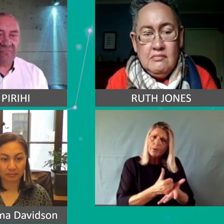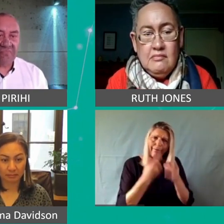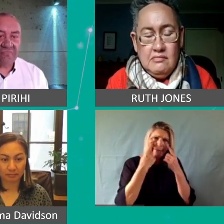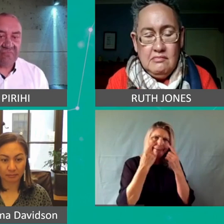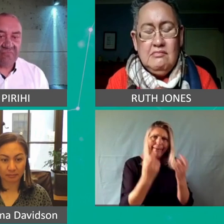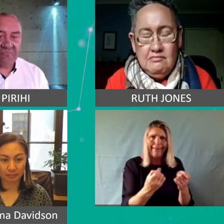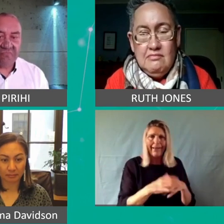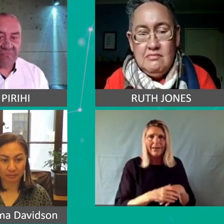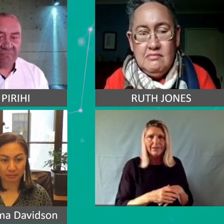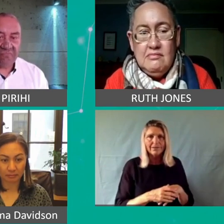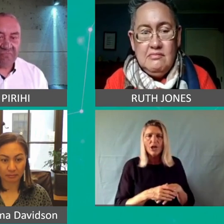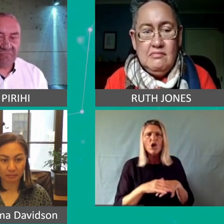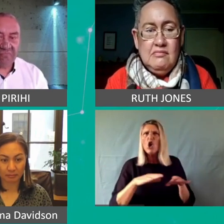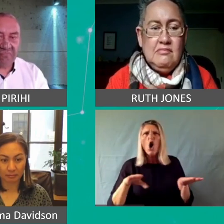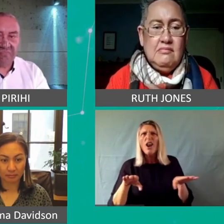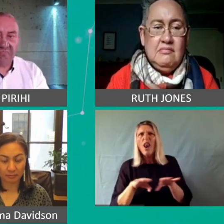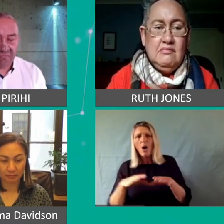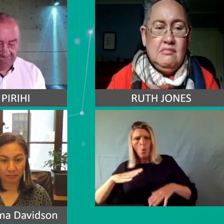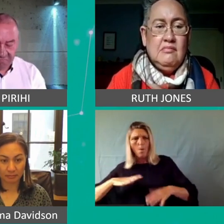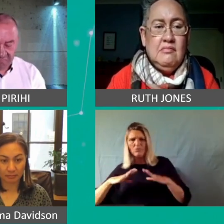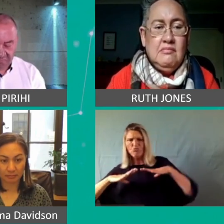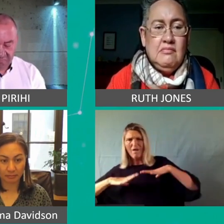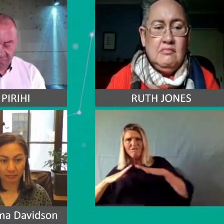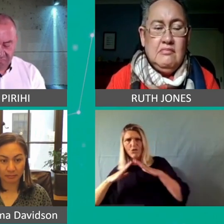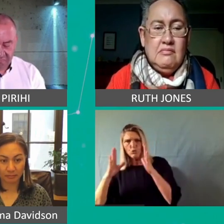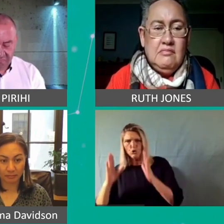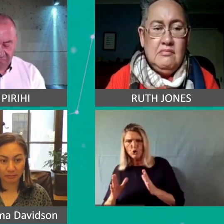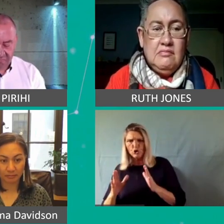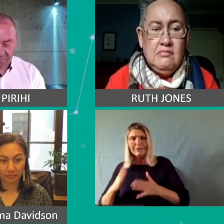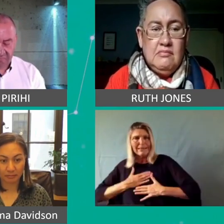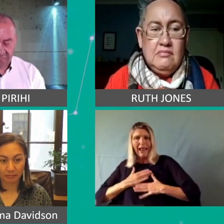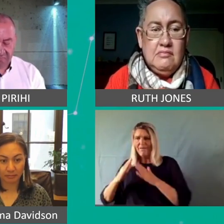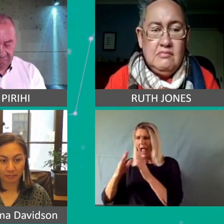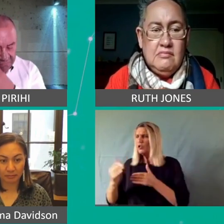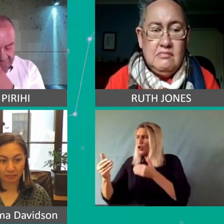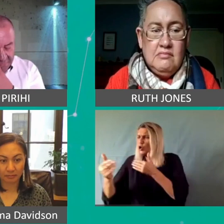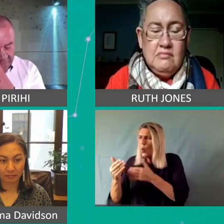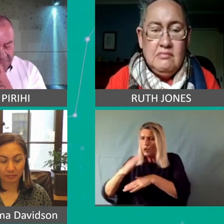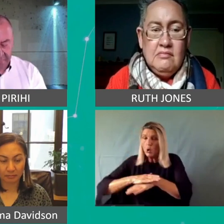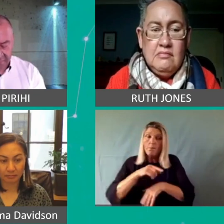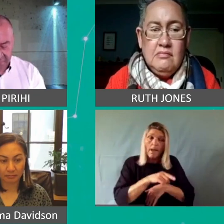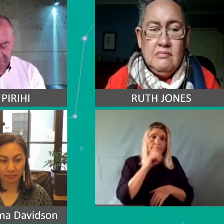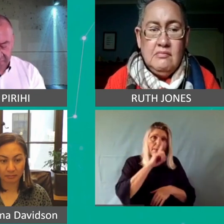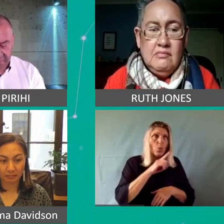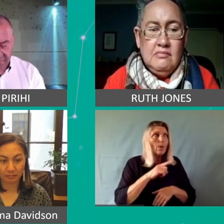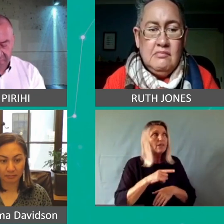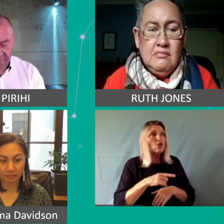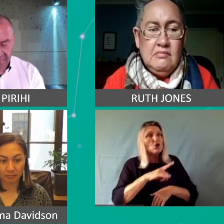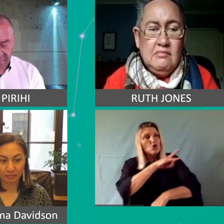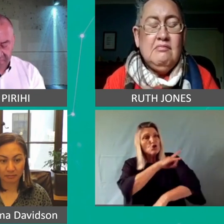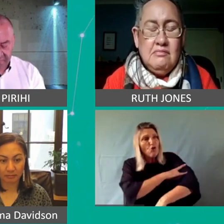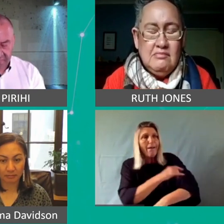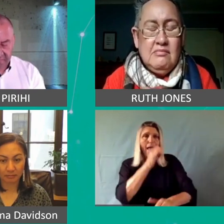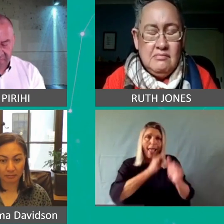which Refuge is able to offer at the moment, that people with drug and alcohol problems need specific care, that there are disabled men and boys who